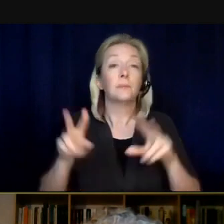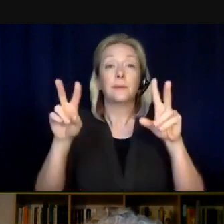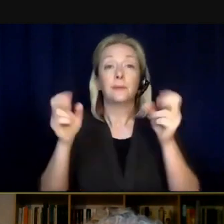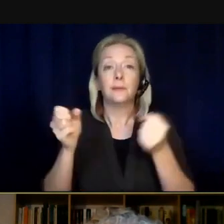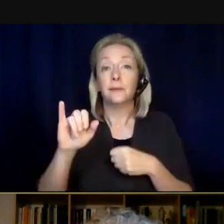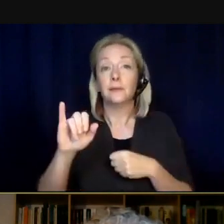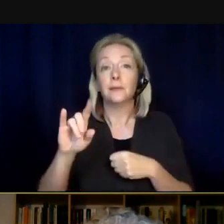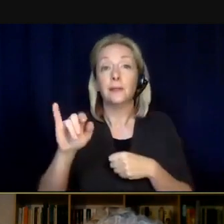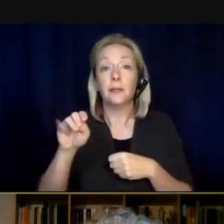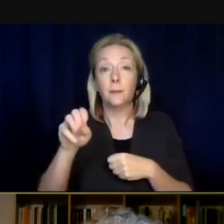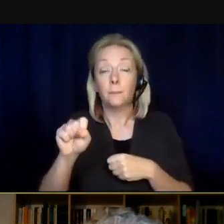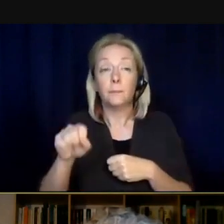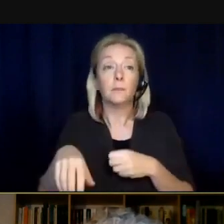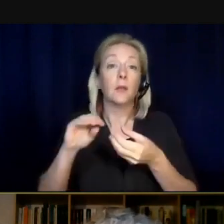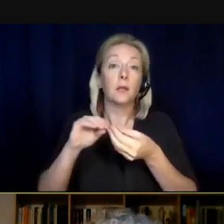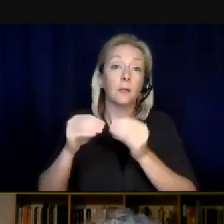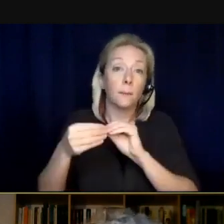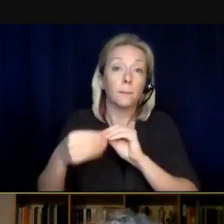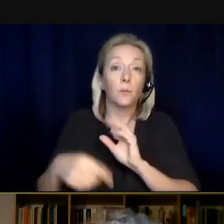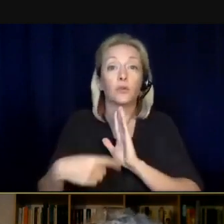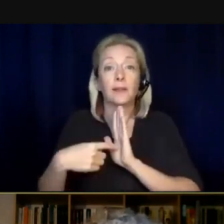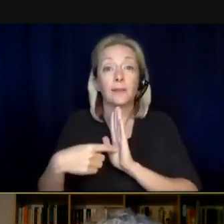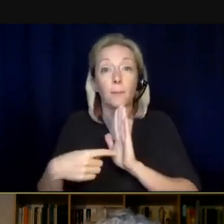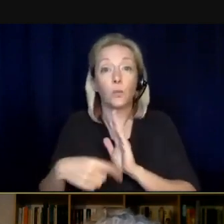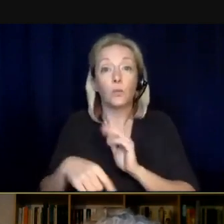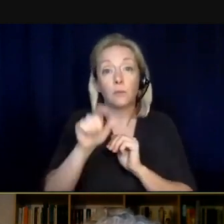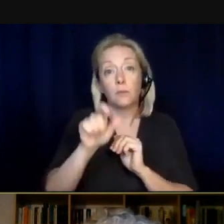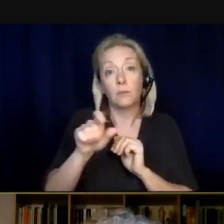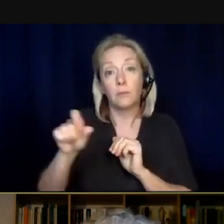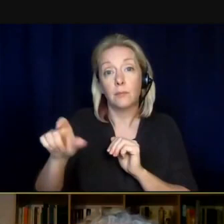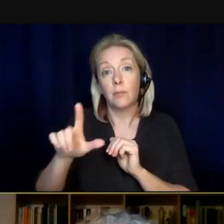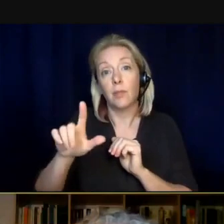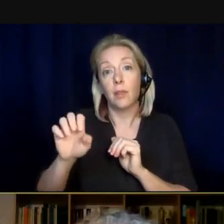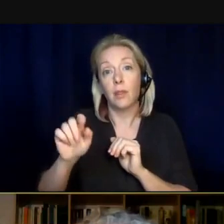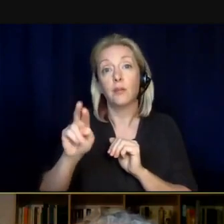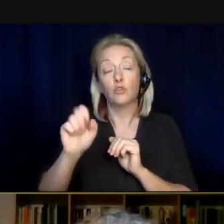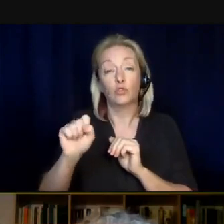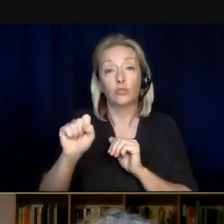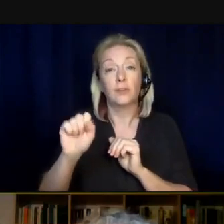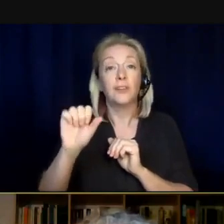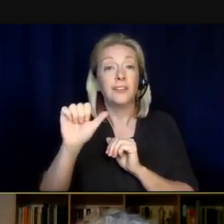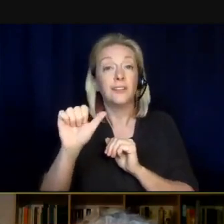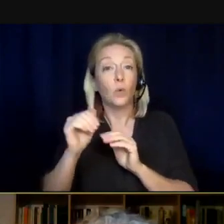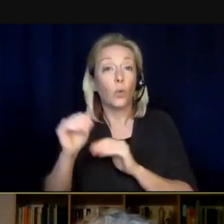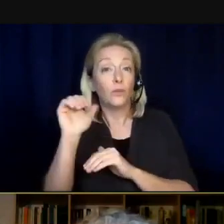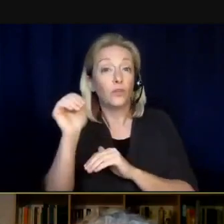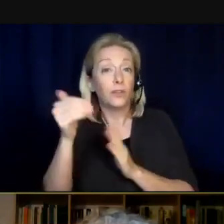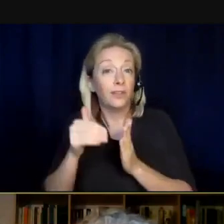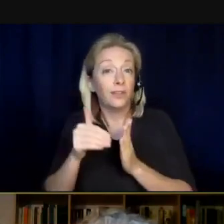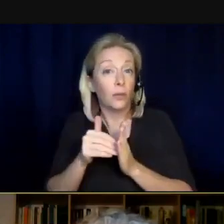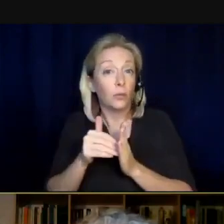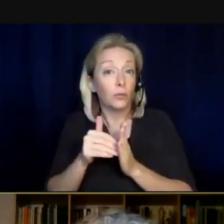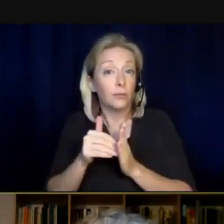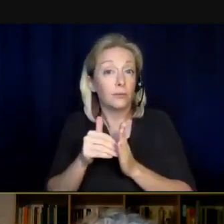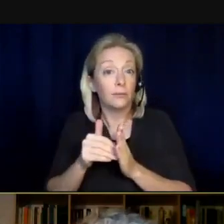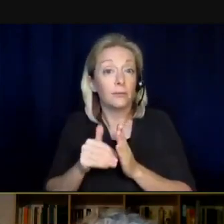idioms, numbers, symbols, and letters. If you want to see the entire database, you go